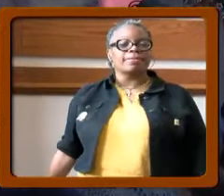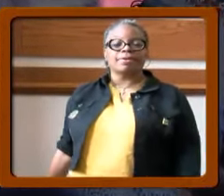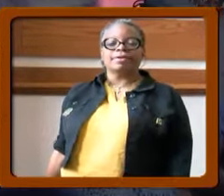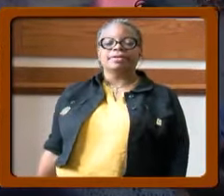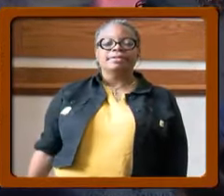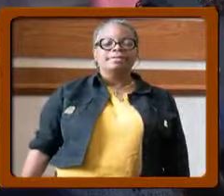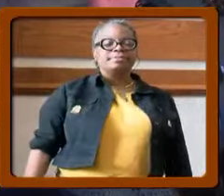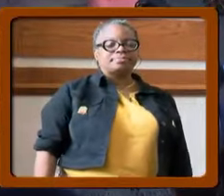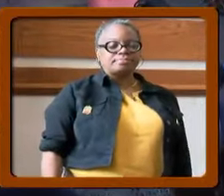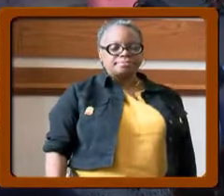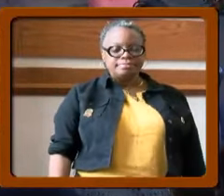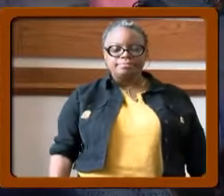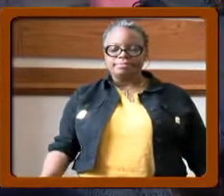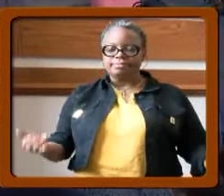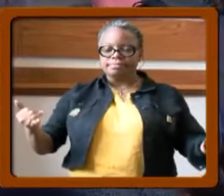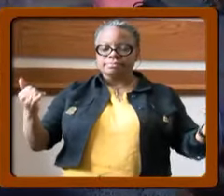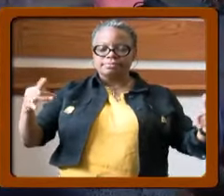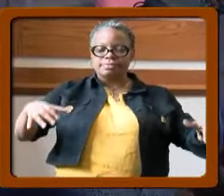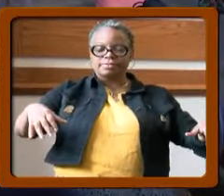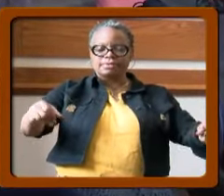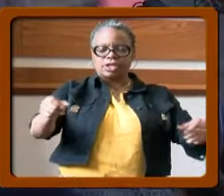Take a quick second, take a moment,